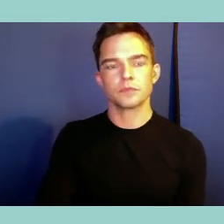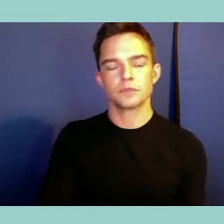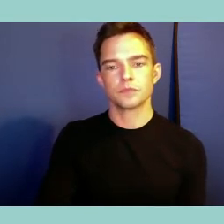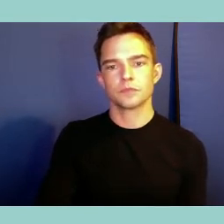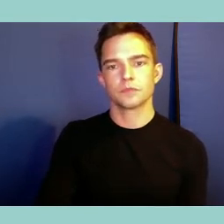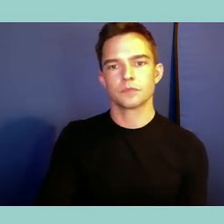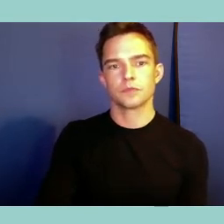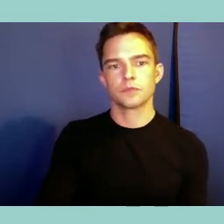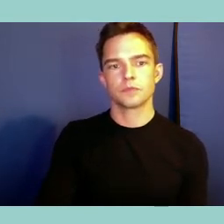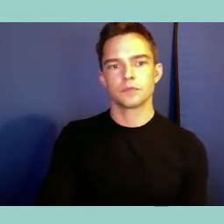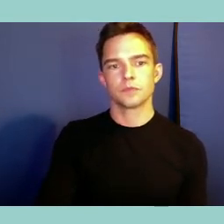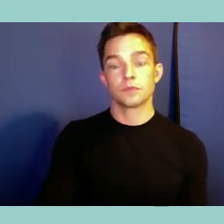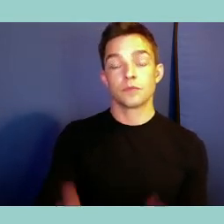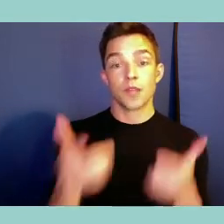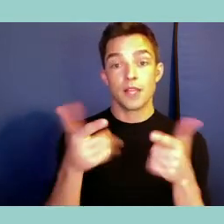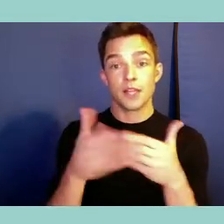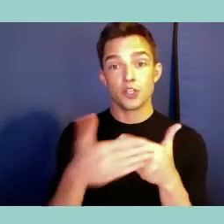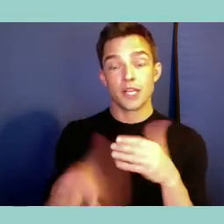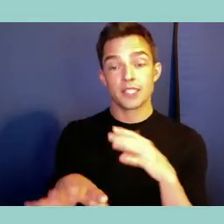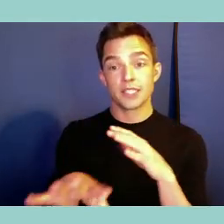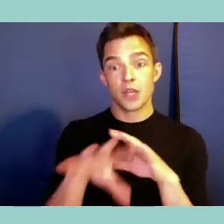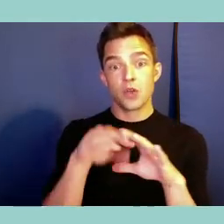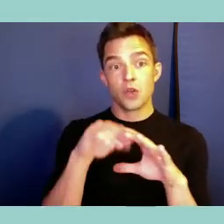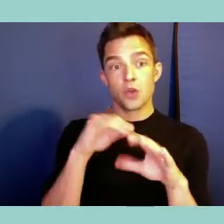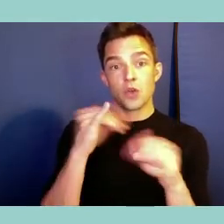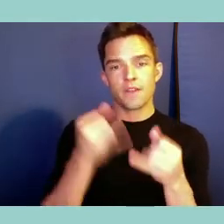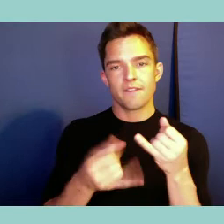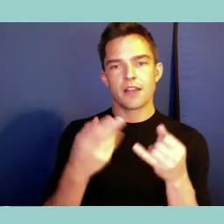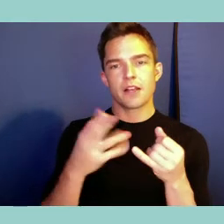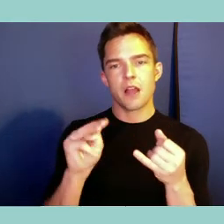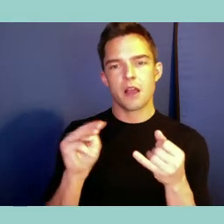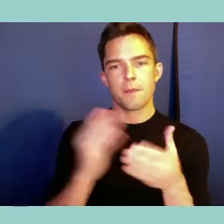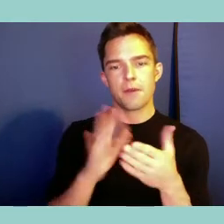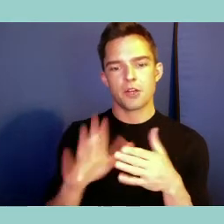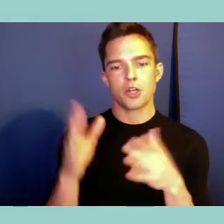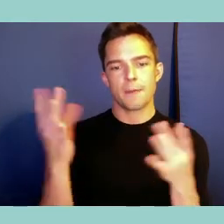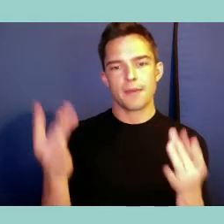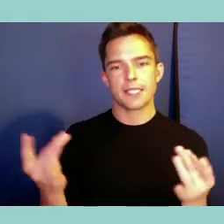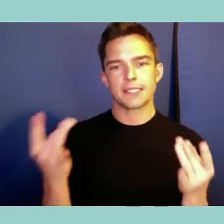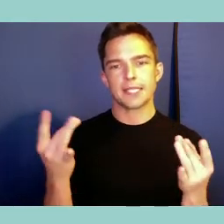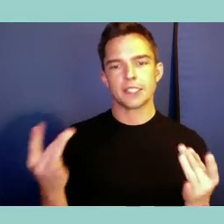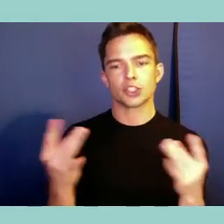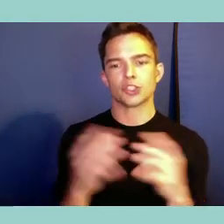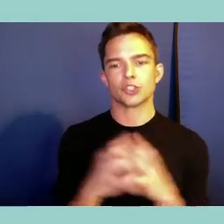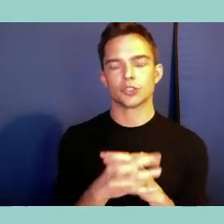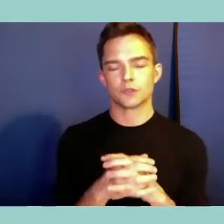Your next inhale be the beginning of the final hum of this meditation.